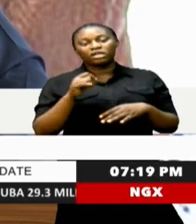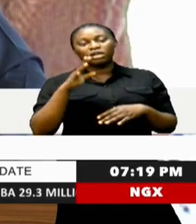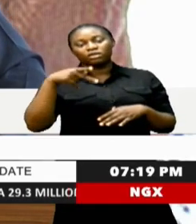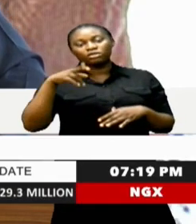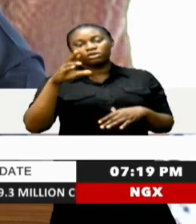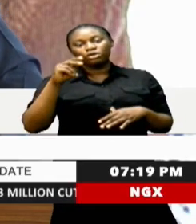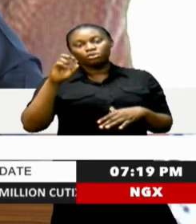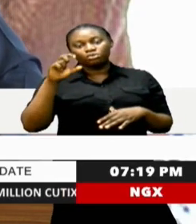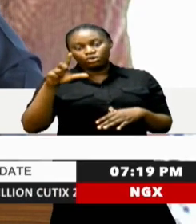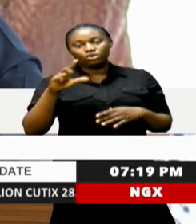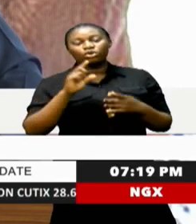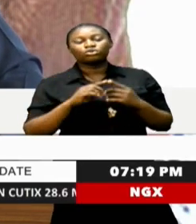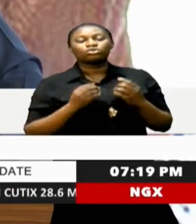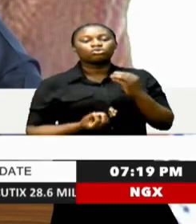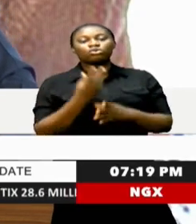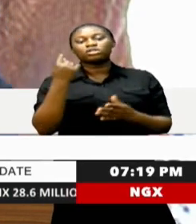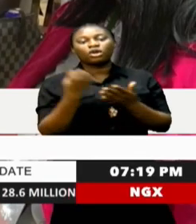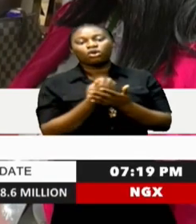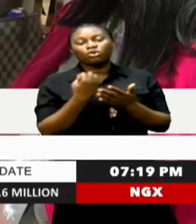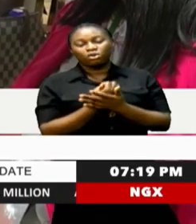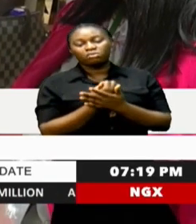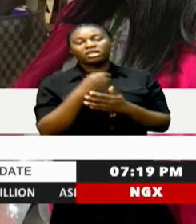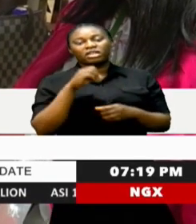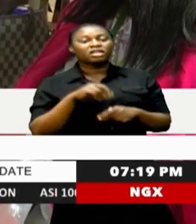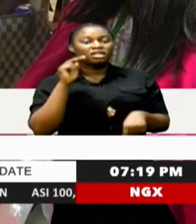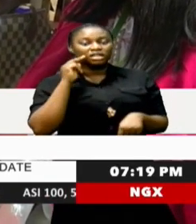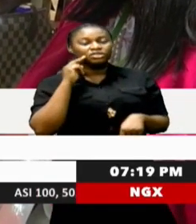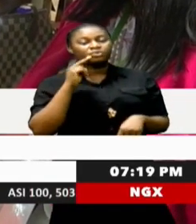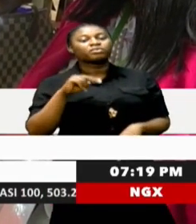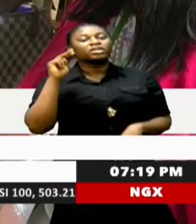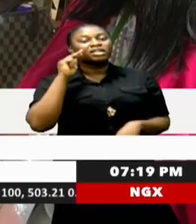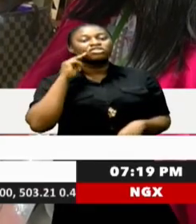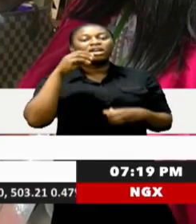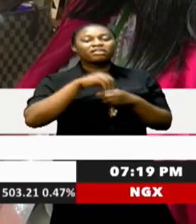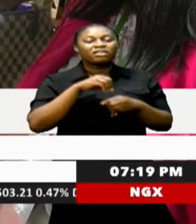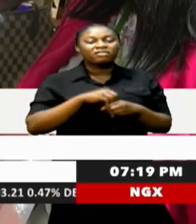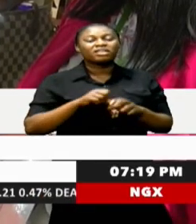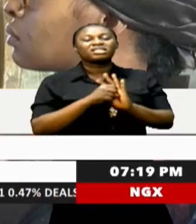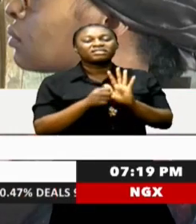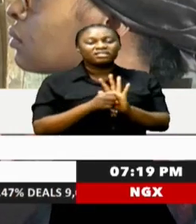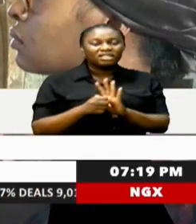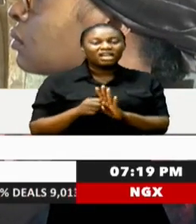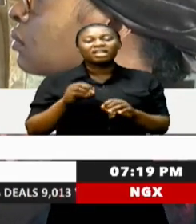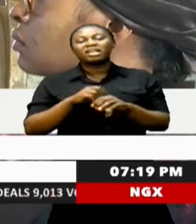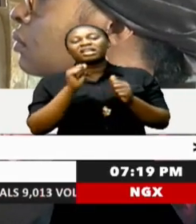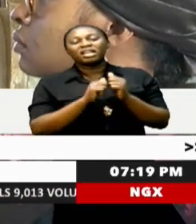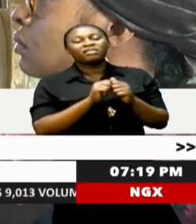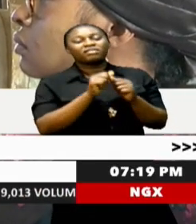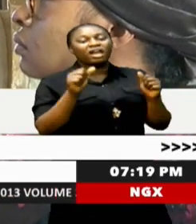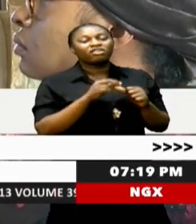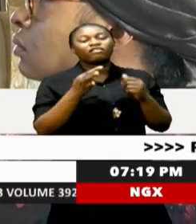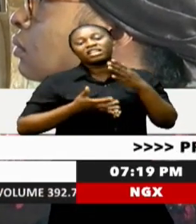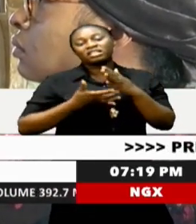also how it will enhance the economic growth of Nigeria. Nigeria is also investing significantly in every aspect of the digital